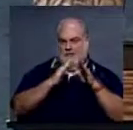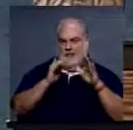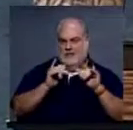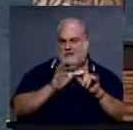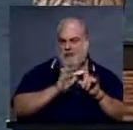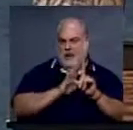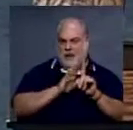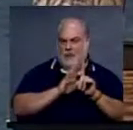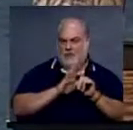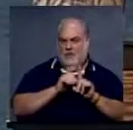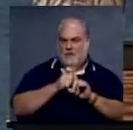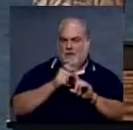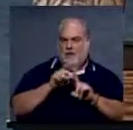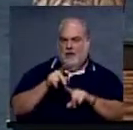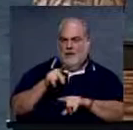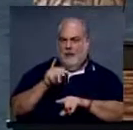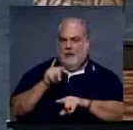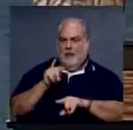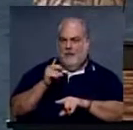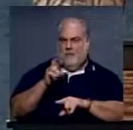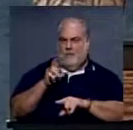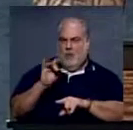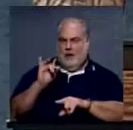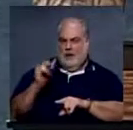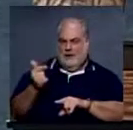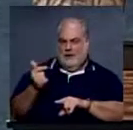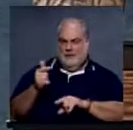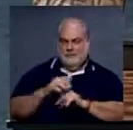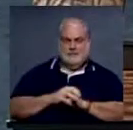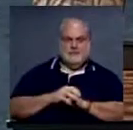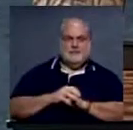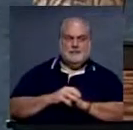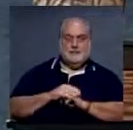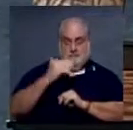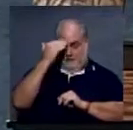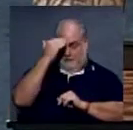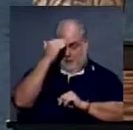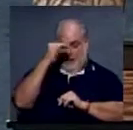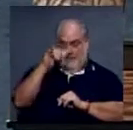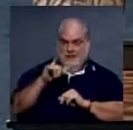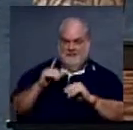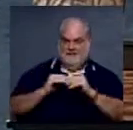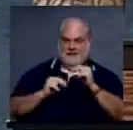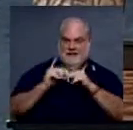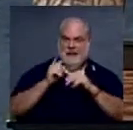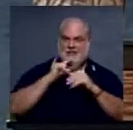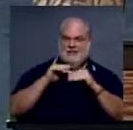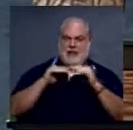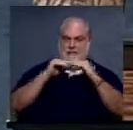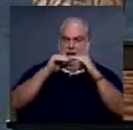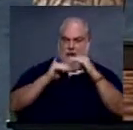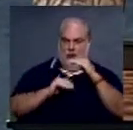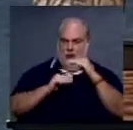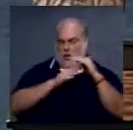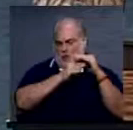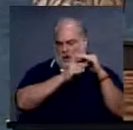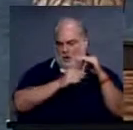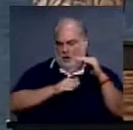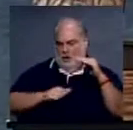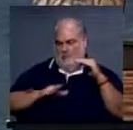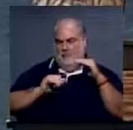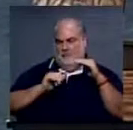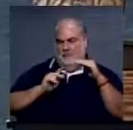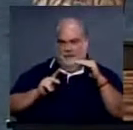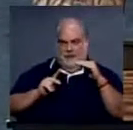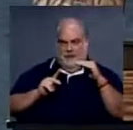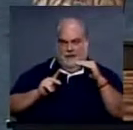from the pet boarding section of the facility. Also note that the boarding facility is below grade. The ground slopes to the back of